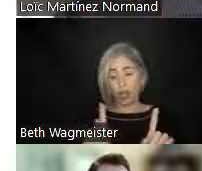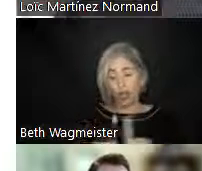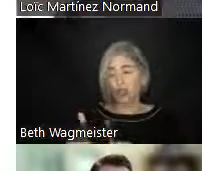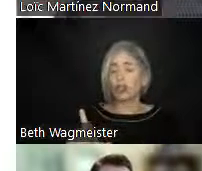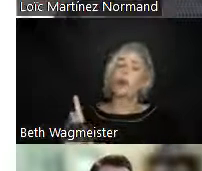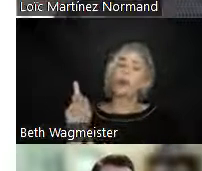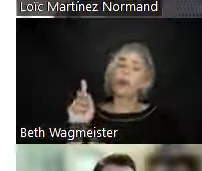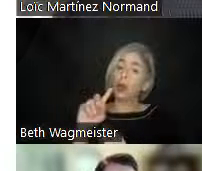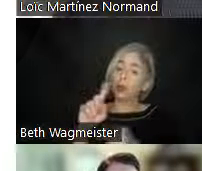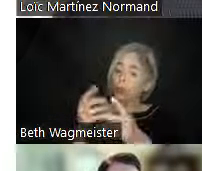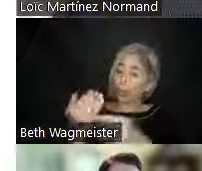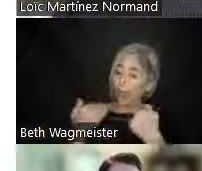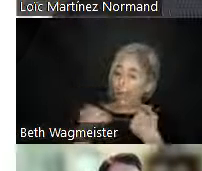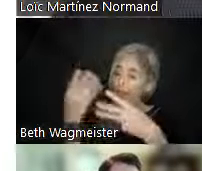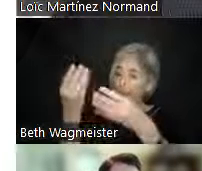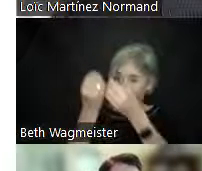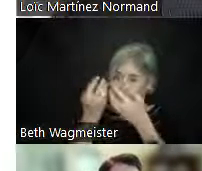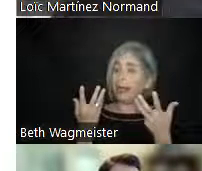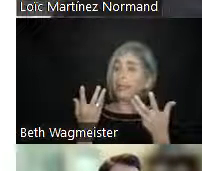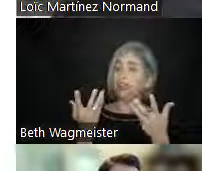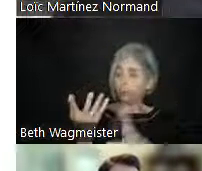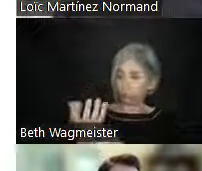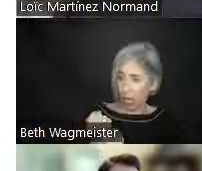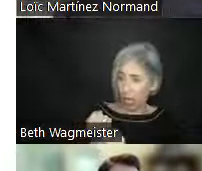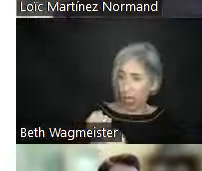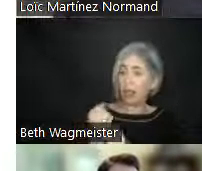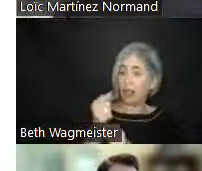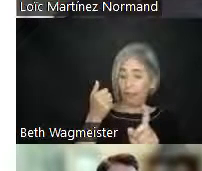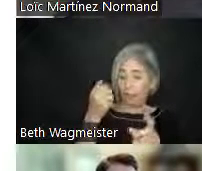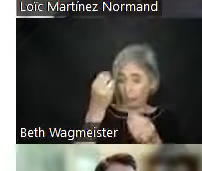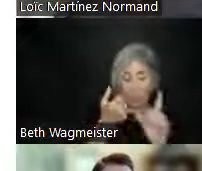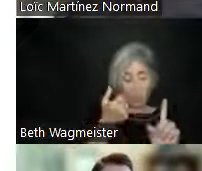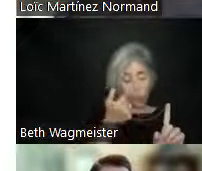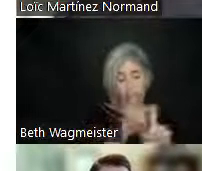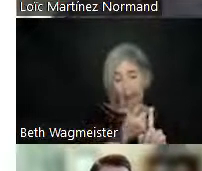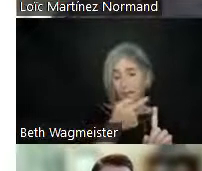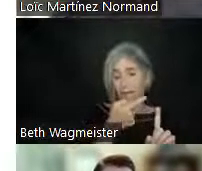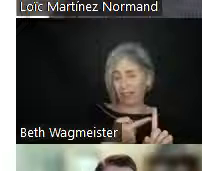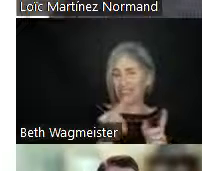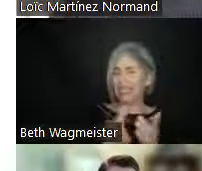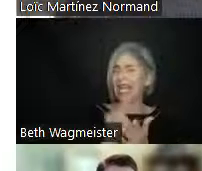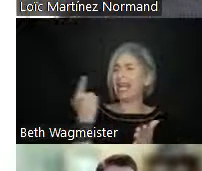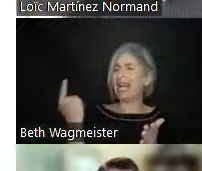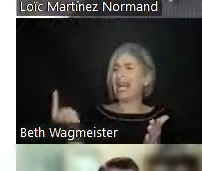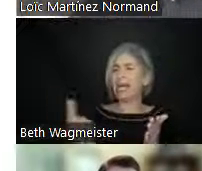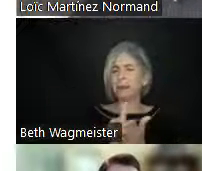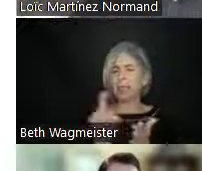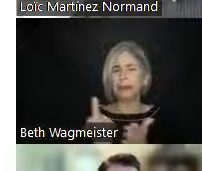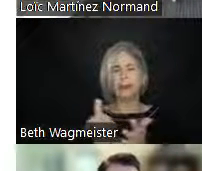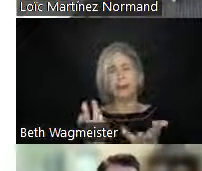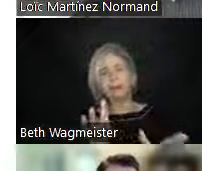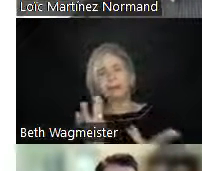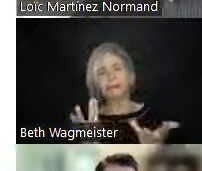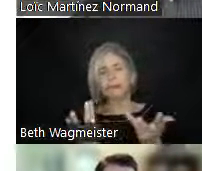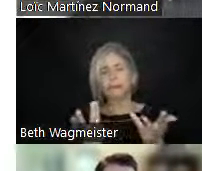And even once we have the information, the information itself is sometimes there's kind of an